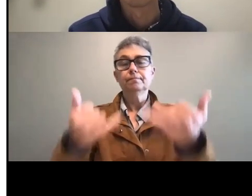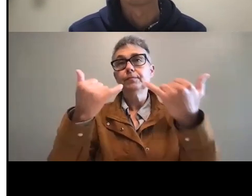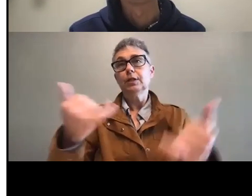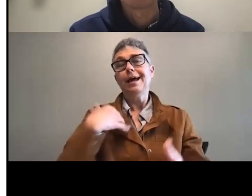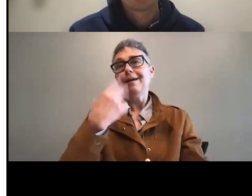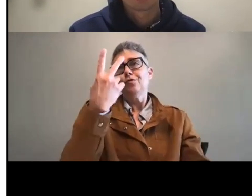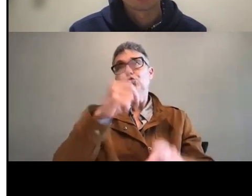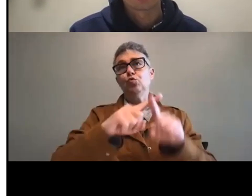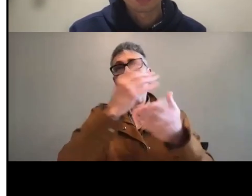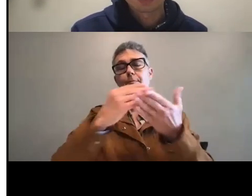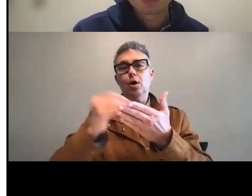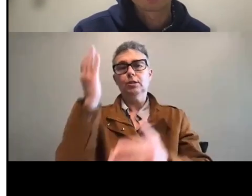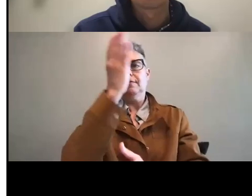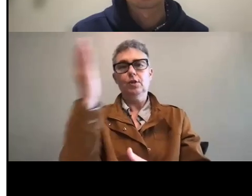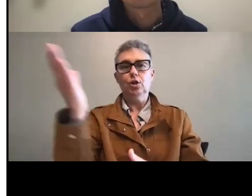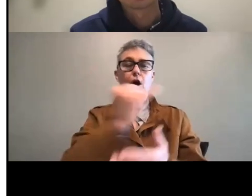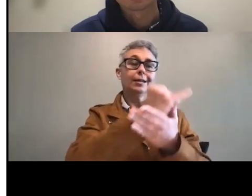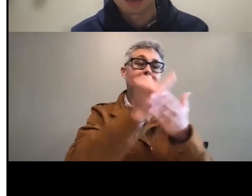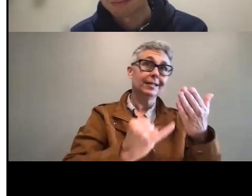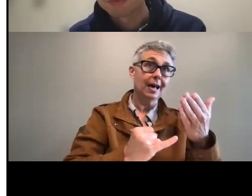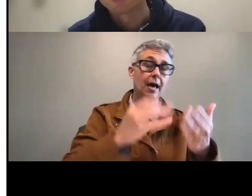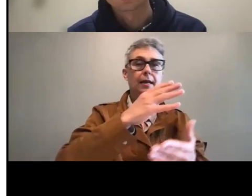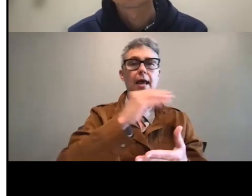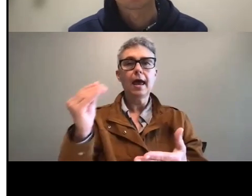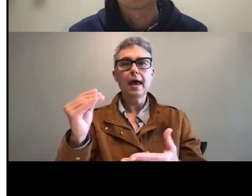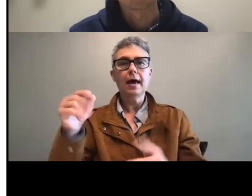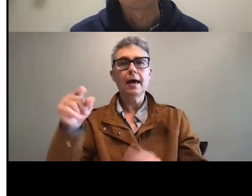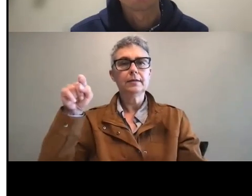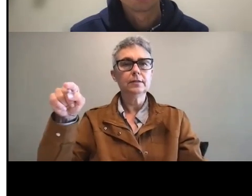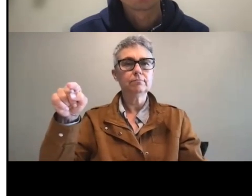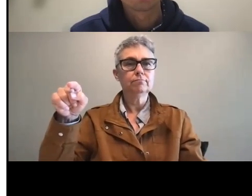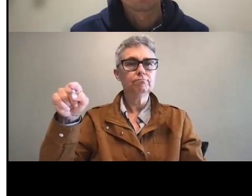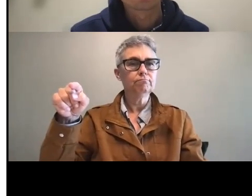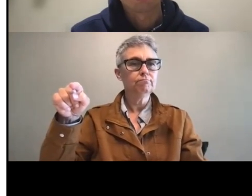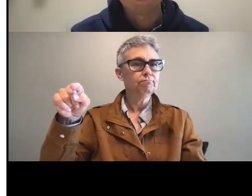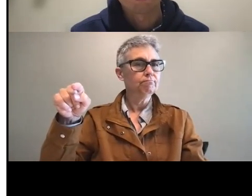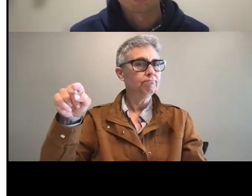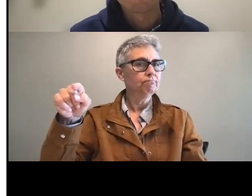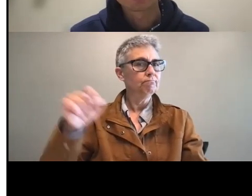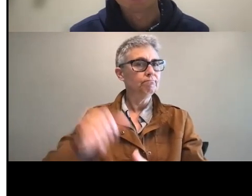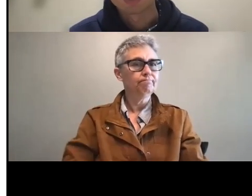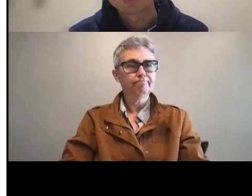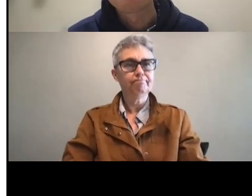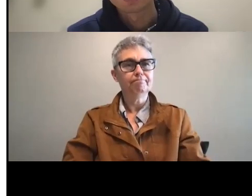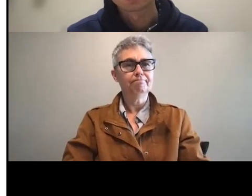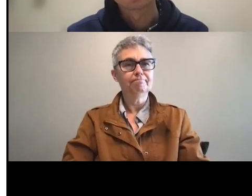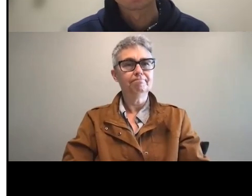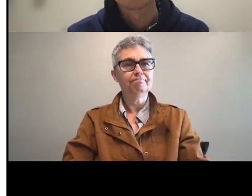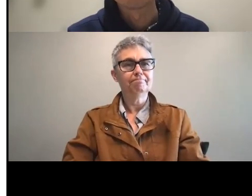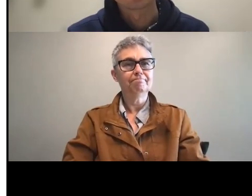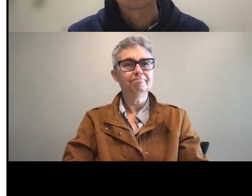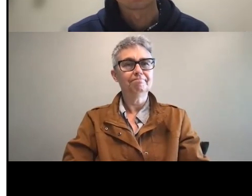is this design and the other is docking, all right? So let's go through the first part,